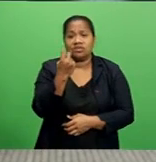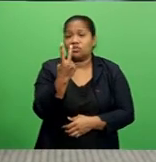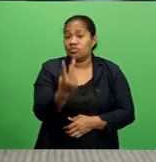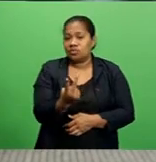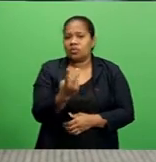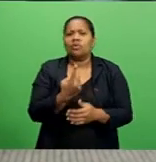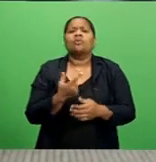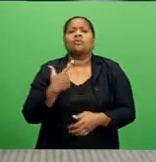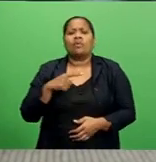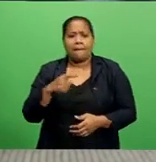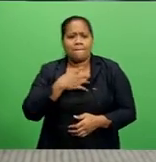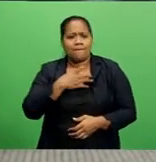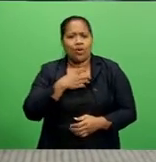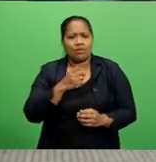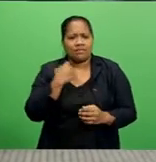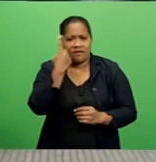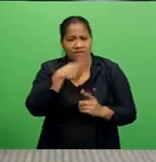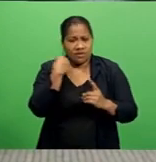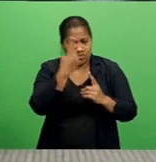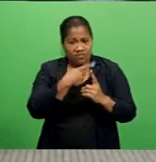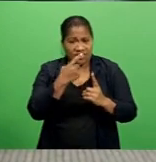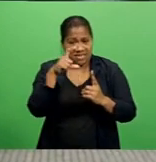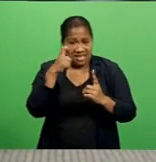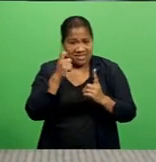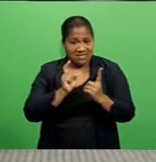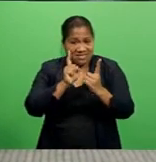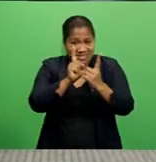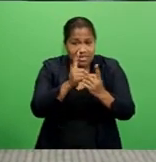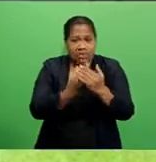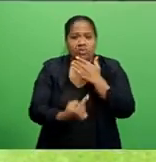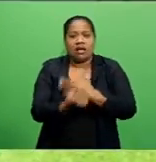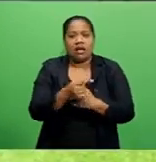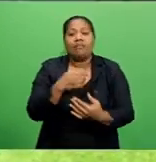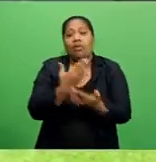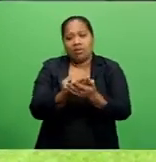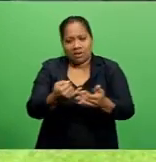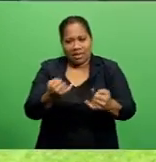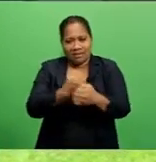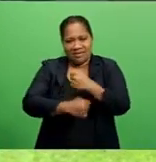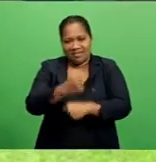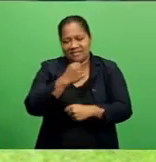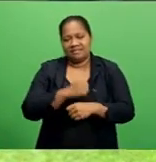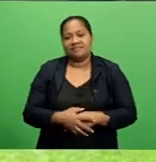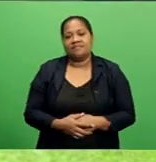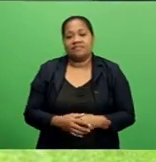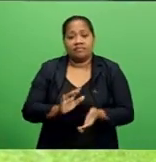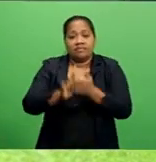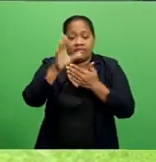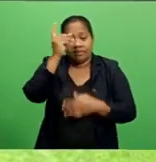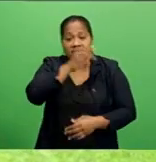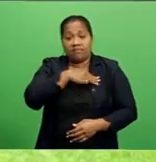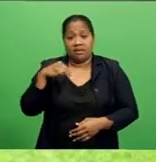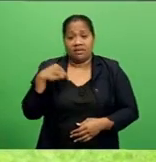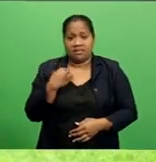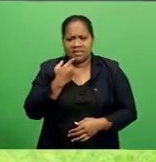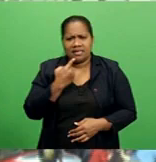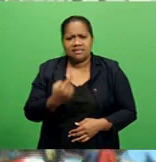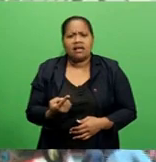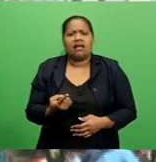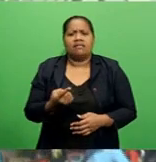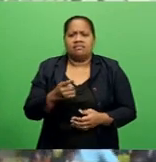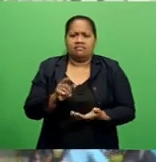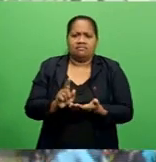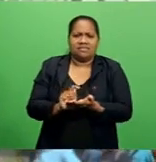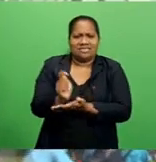because more face-to-face classes are being provided remotely via online classes. Education Minister Rosie Akbar says tertiary